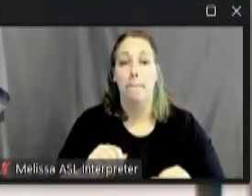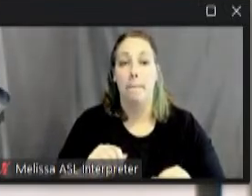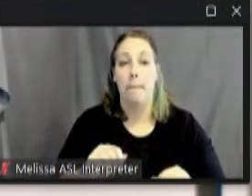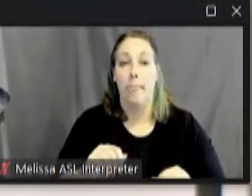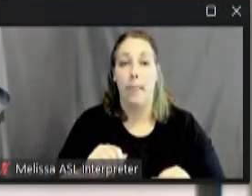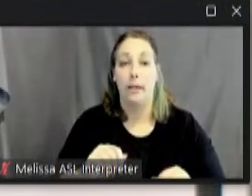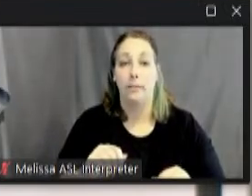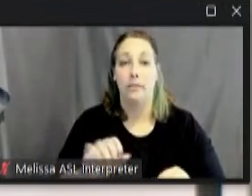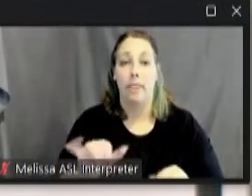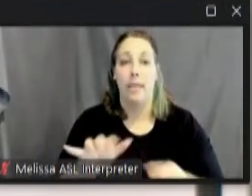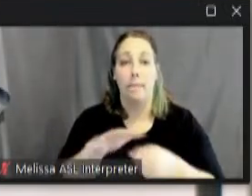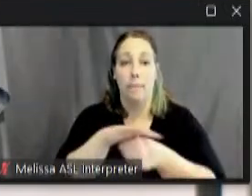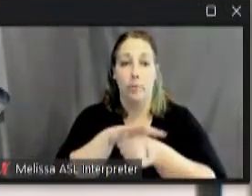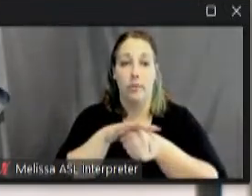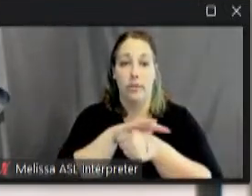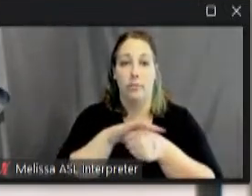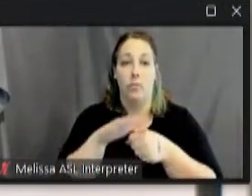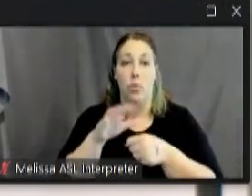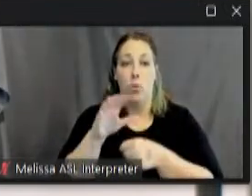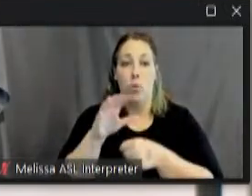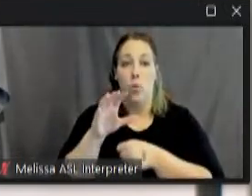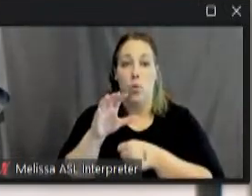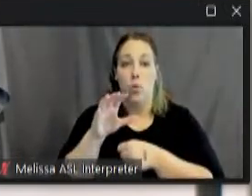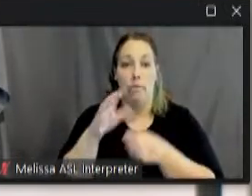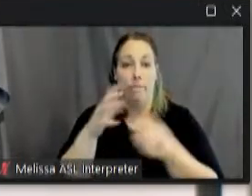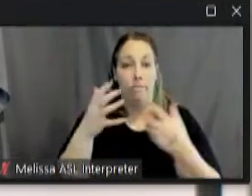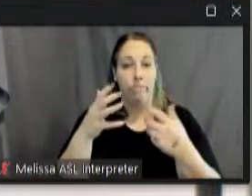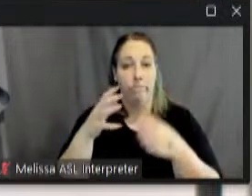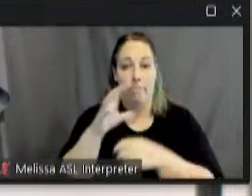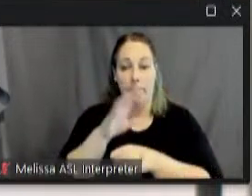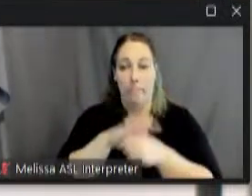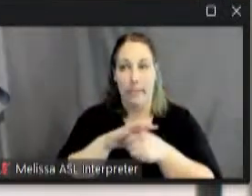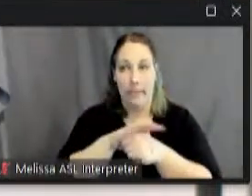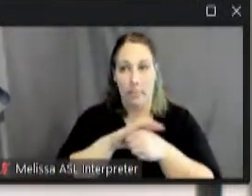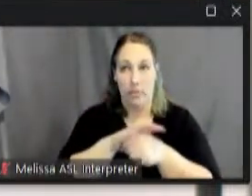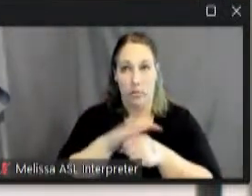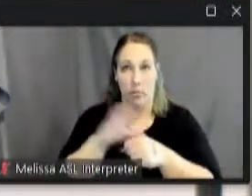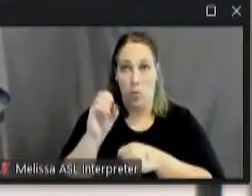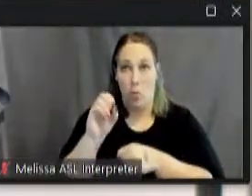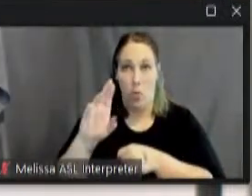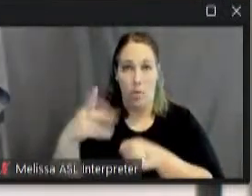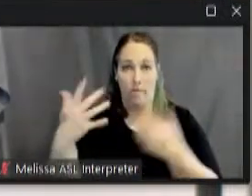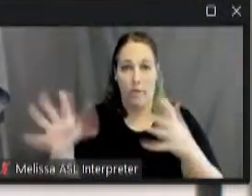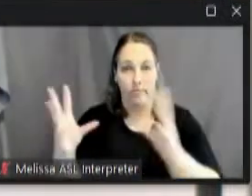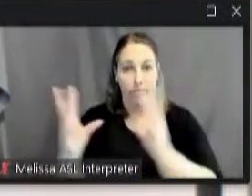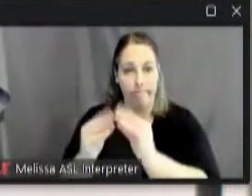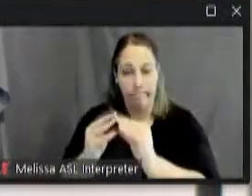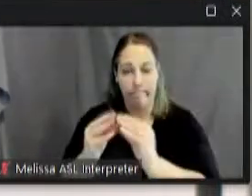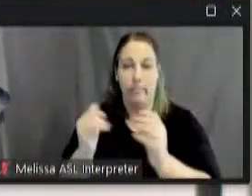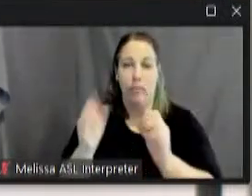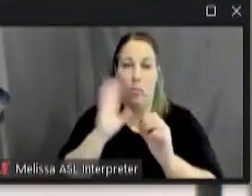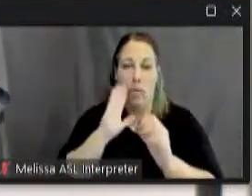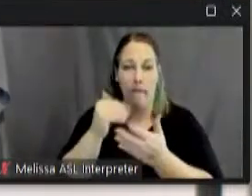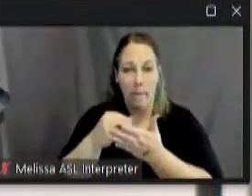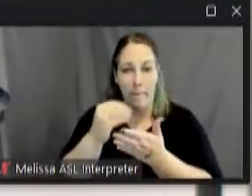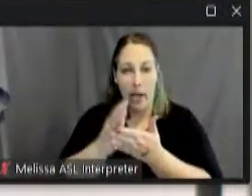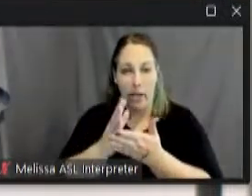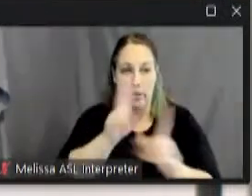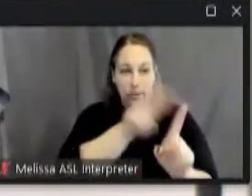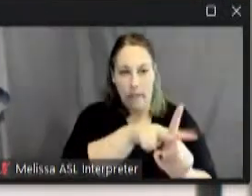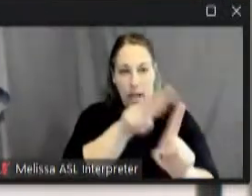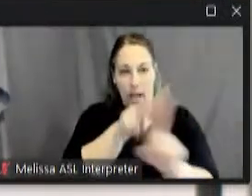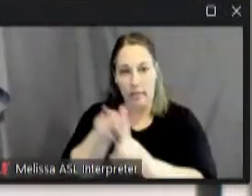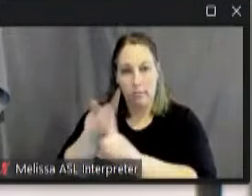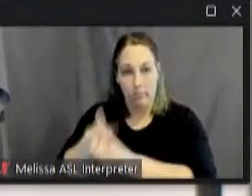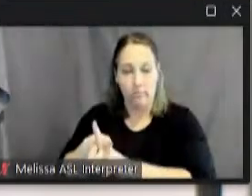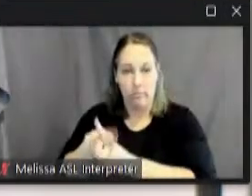municipal corporations met already. We have to assign budgets, and they will also have